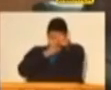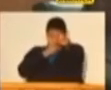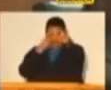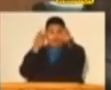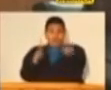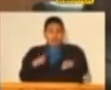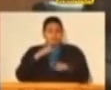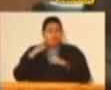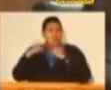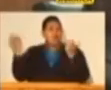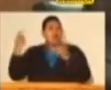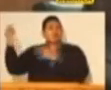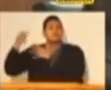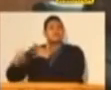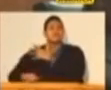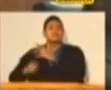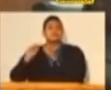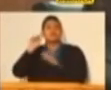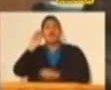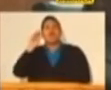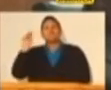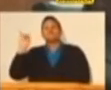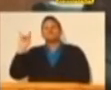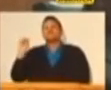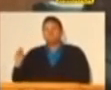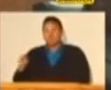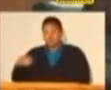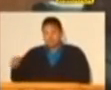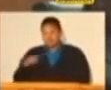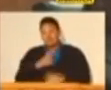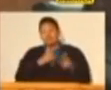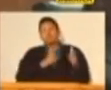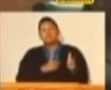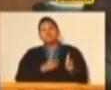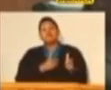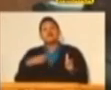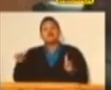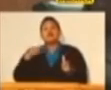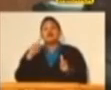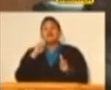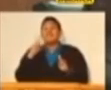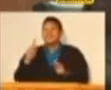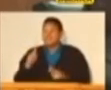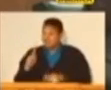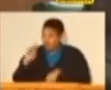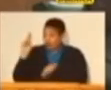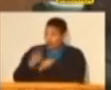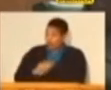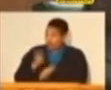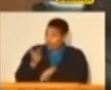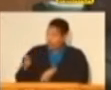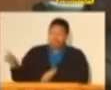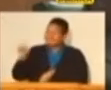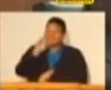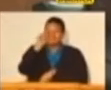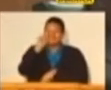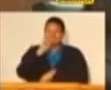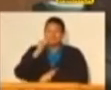quantity of ammunition. These rifles were no ordinary firearms.